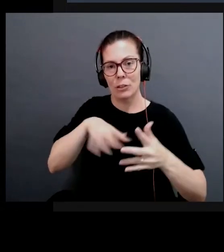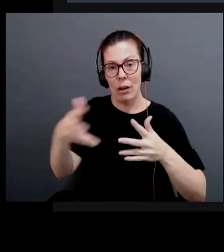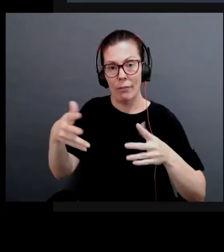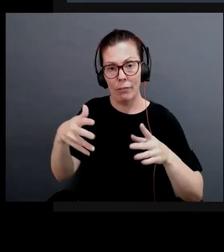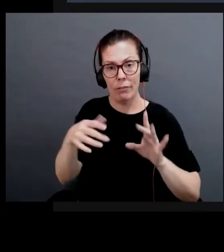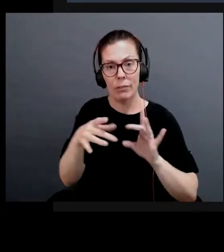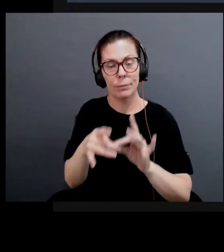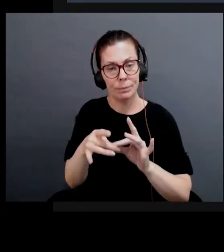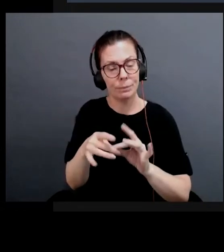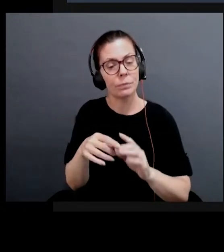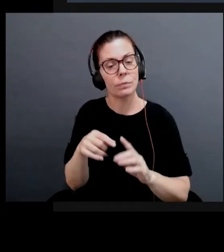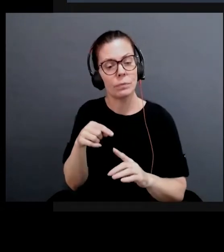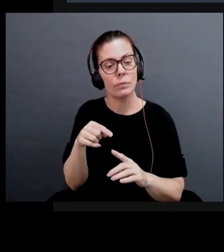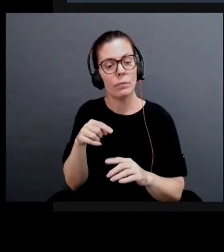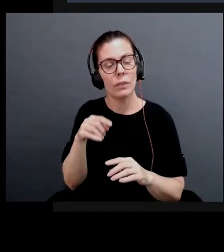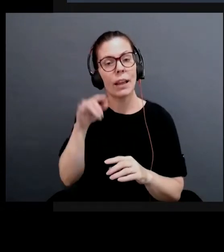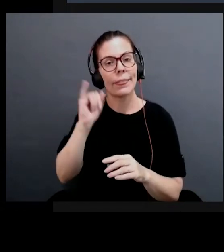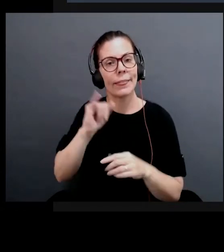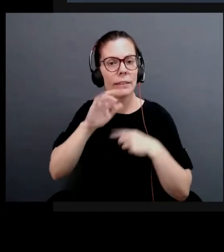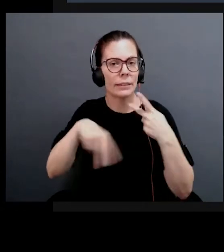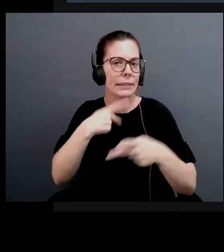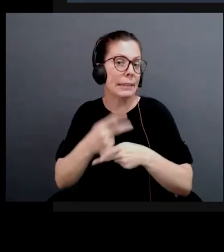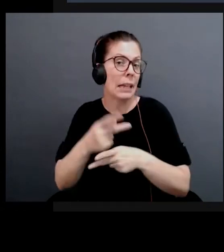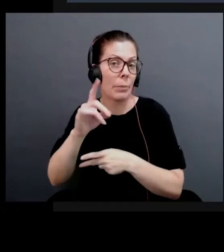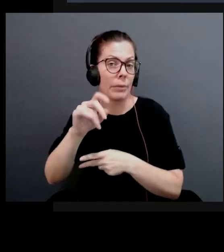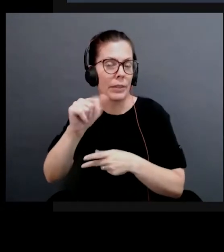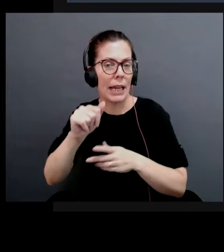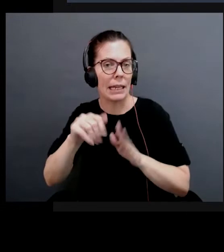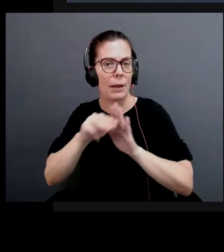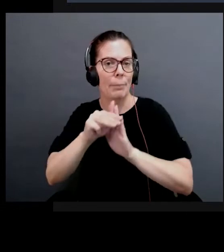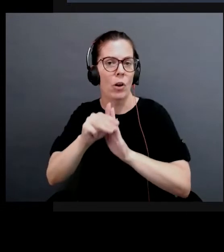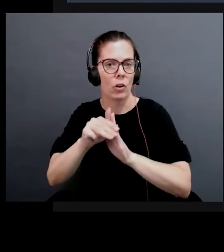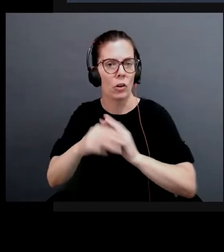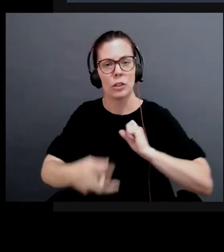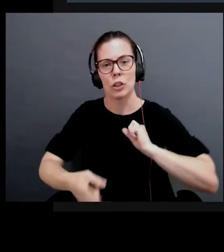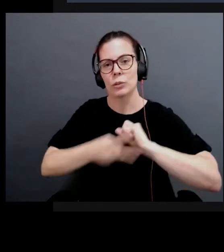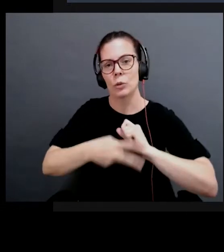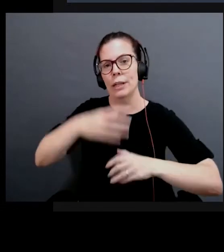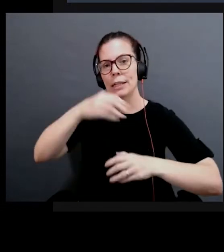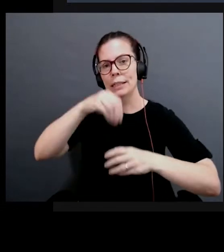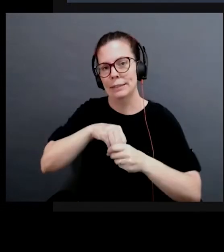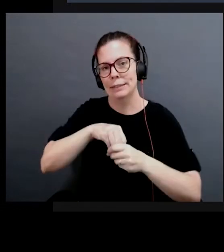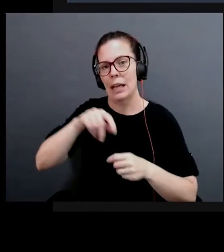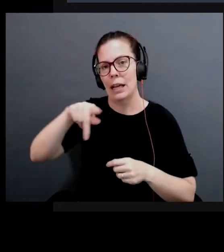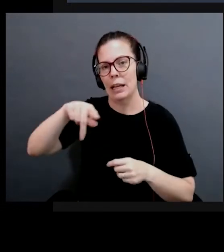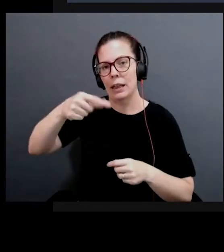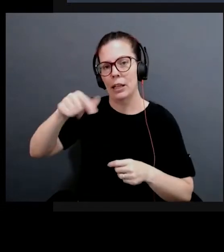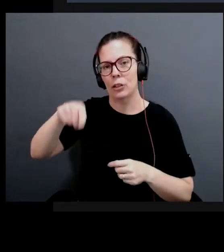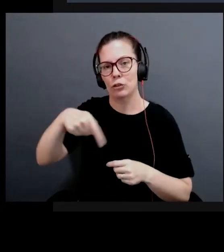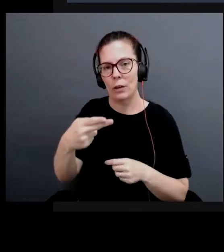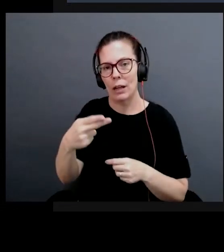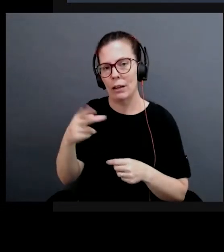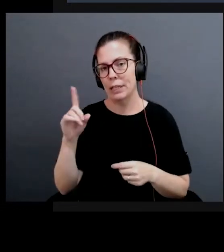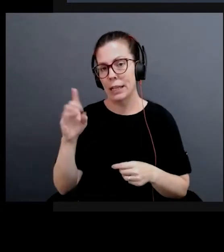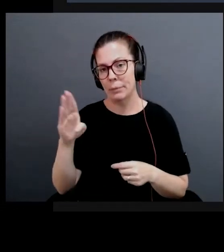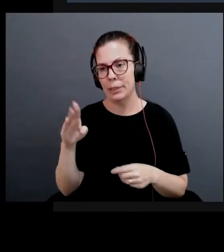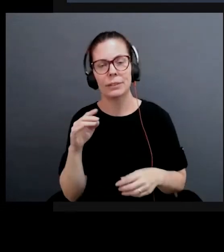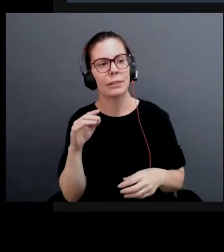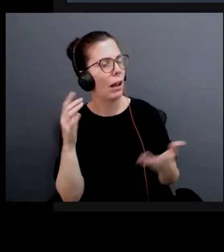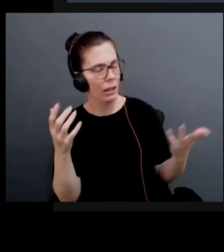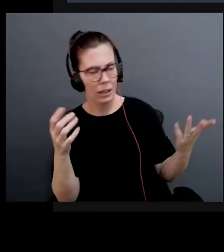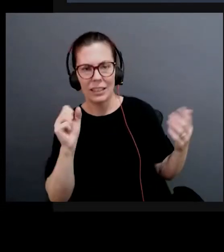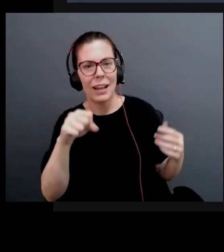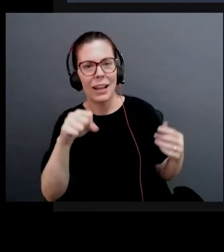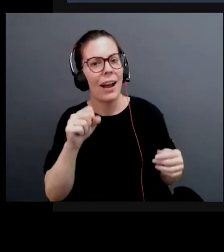And that is the sort of data structure and data model that you store inside a graph database. Yeah, Dave, I wanted to bring that